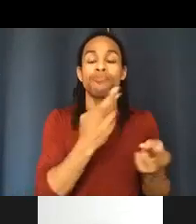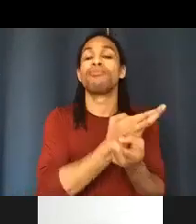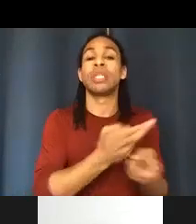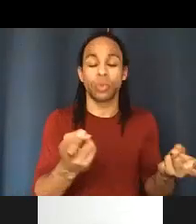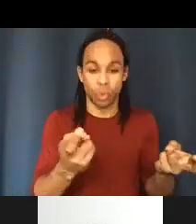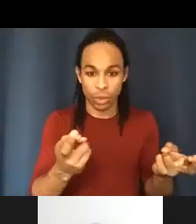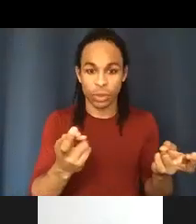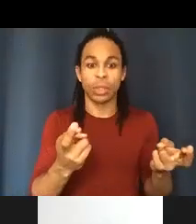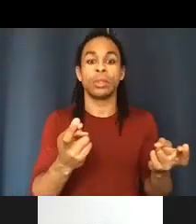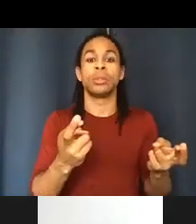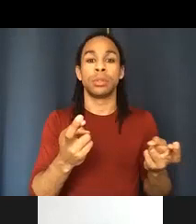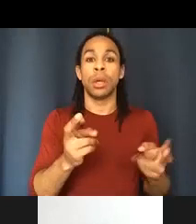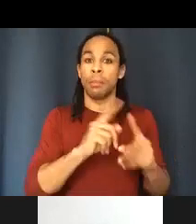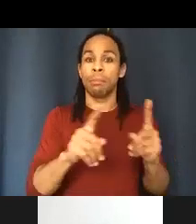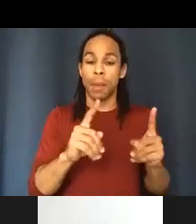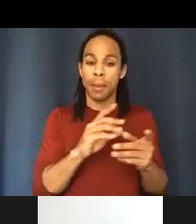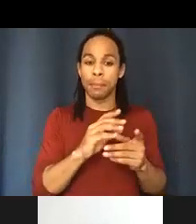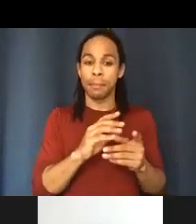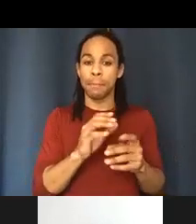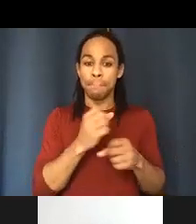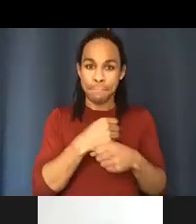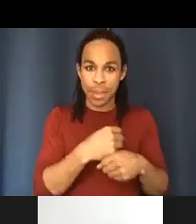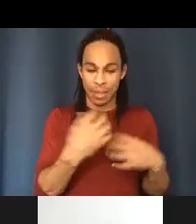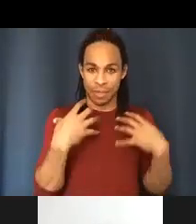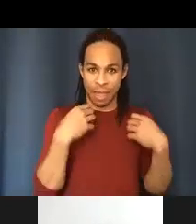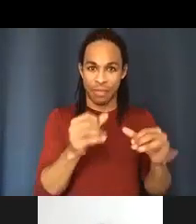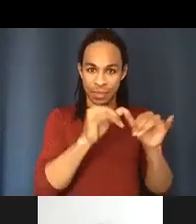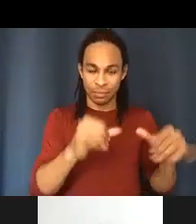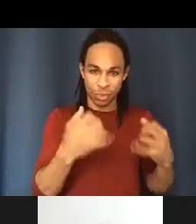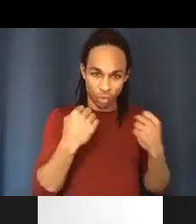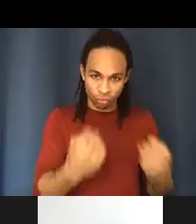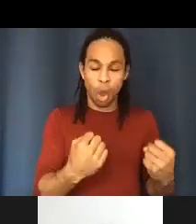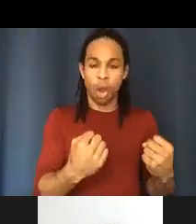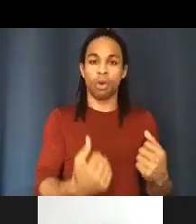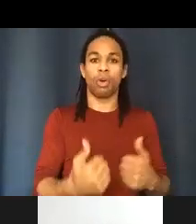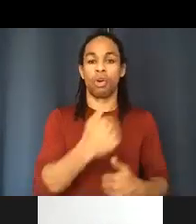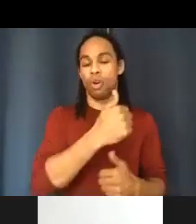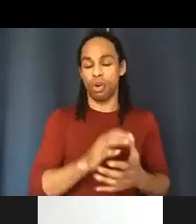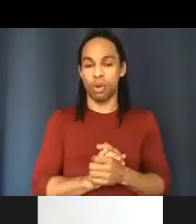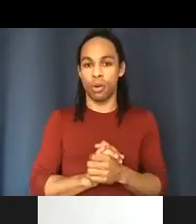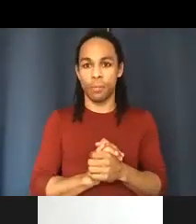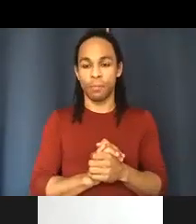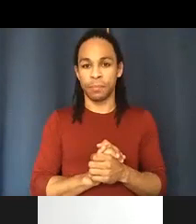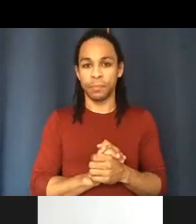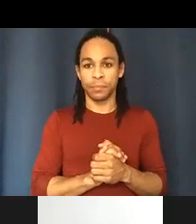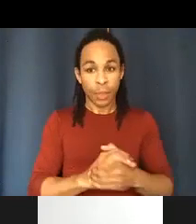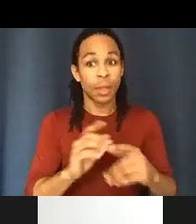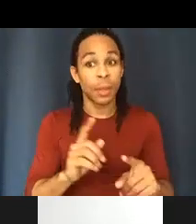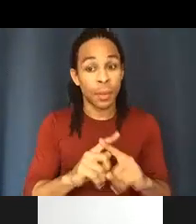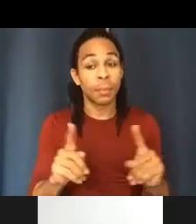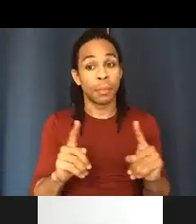group who cannot afford private care today, at least in the context of India. But at the same time, strengthen,